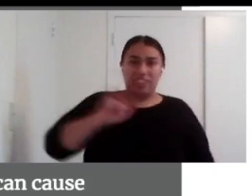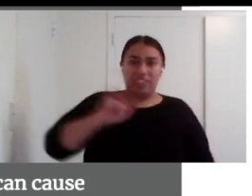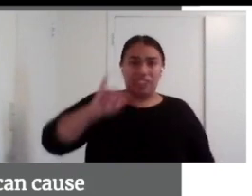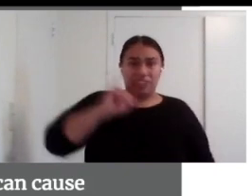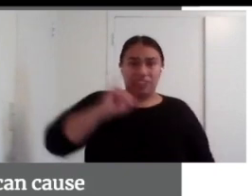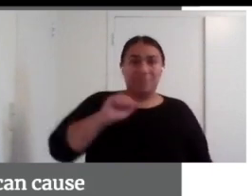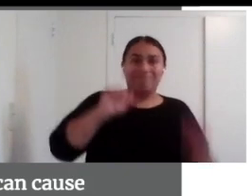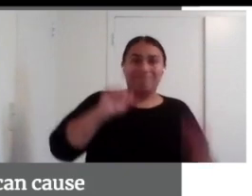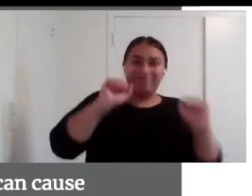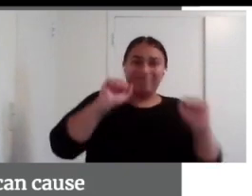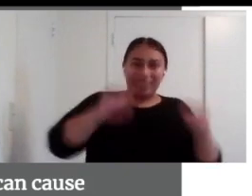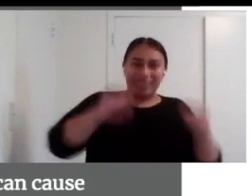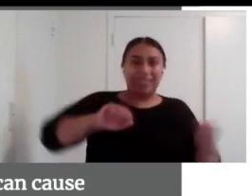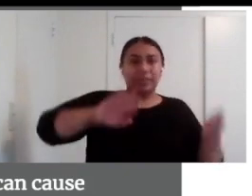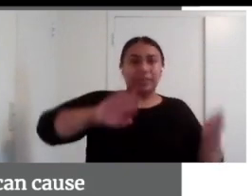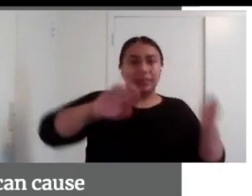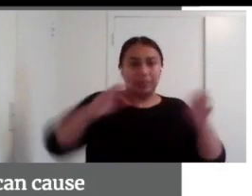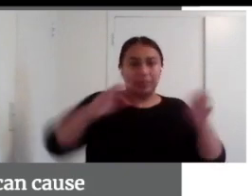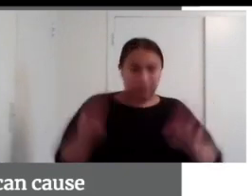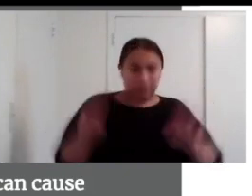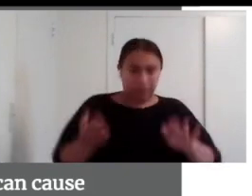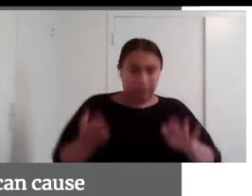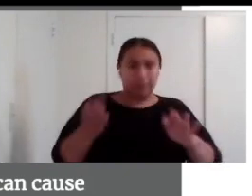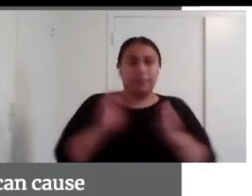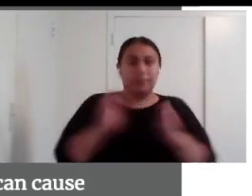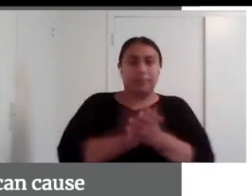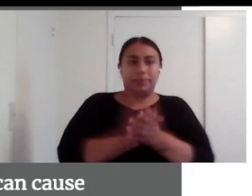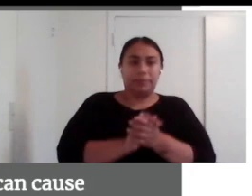know. So another thing that's important to